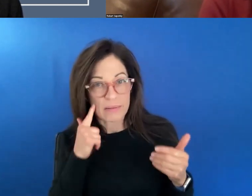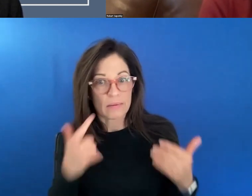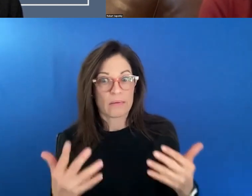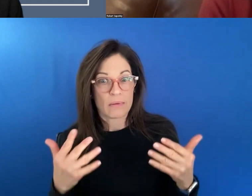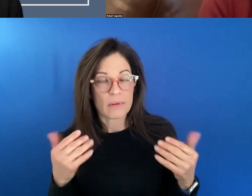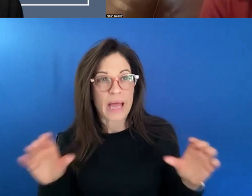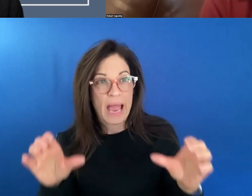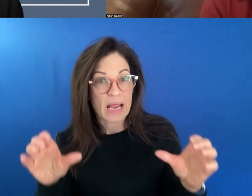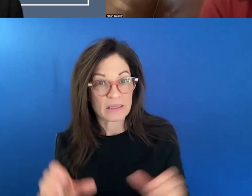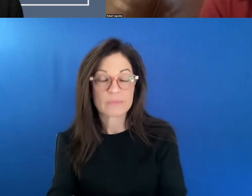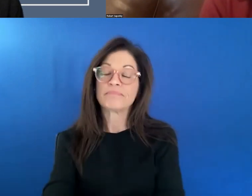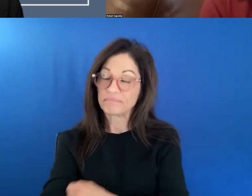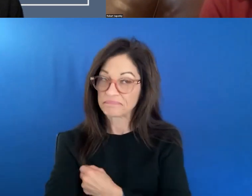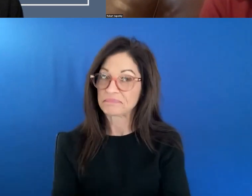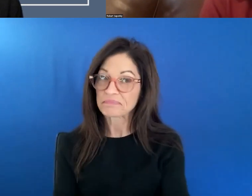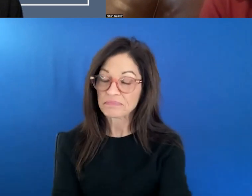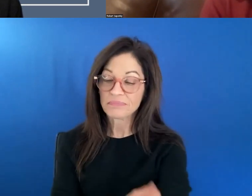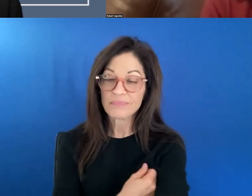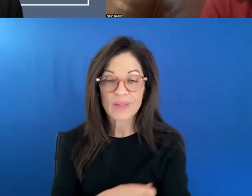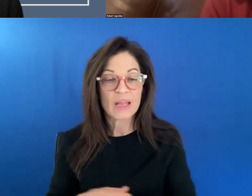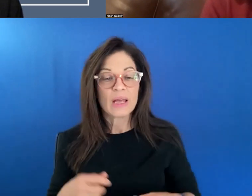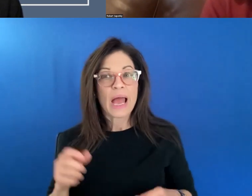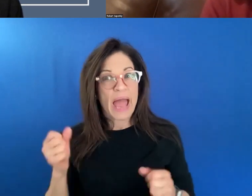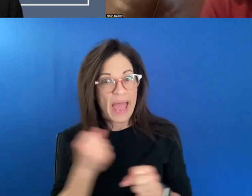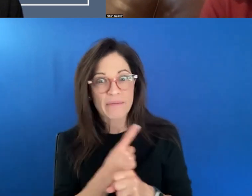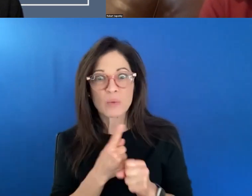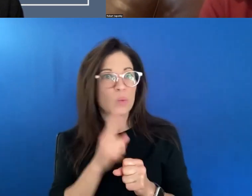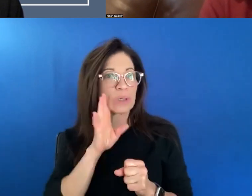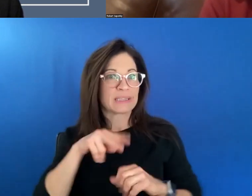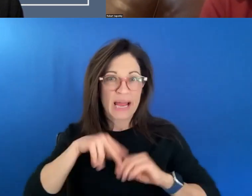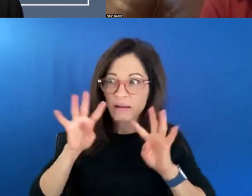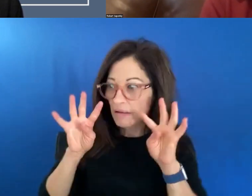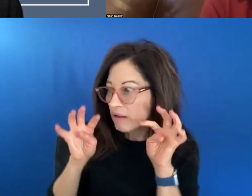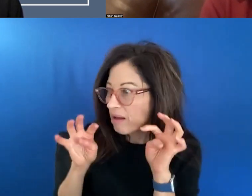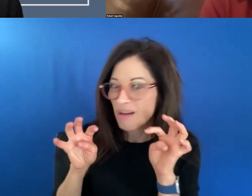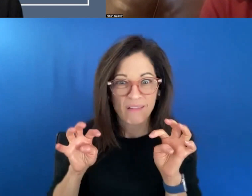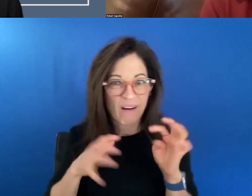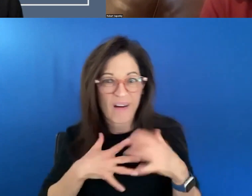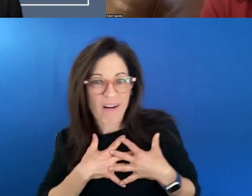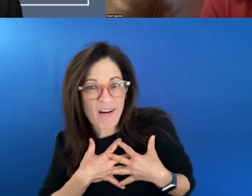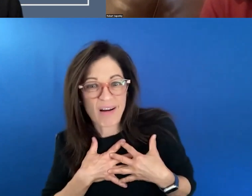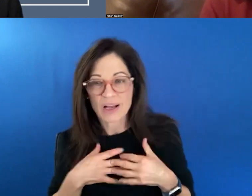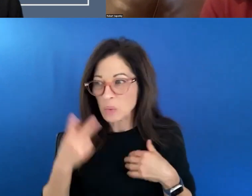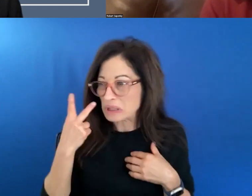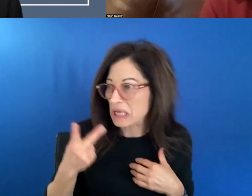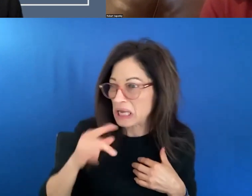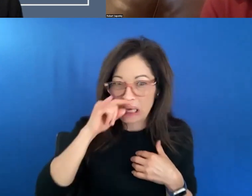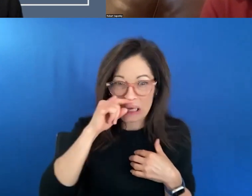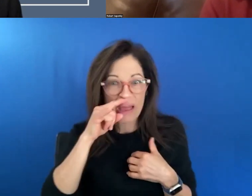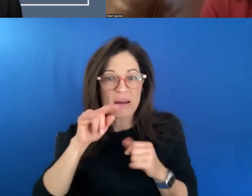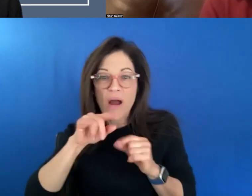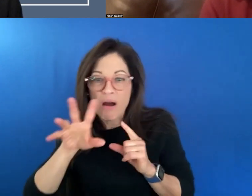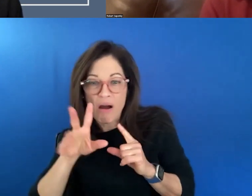it. Everybody stands around being incredibly distressed that the kid has fallen into the icy